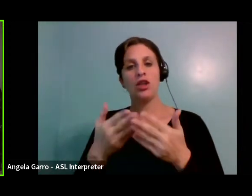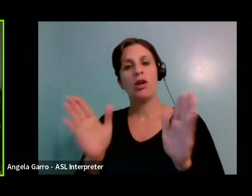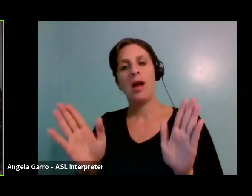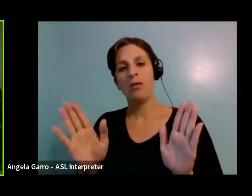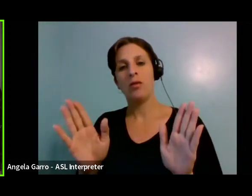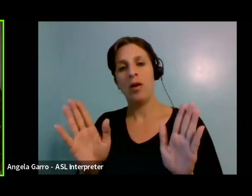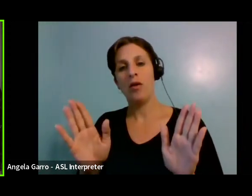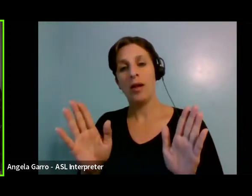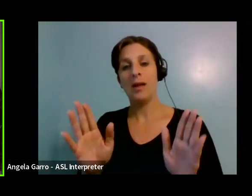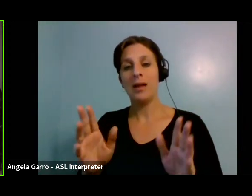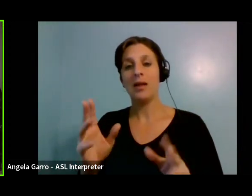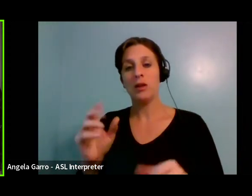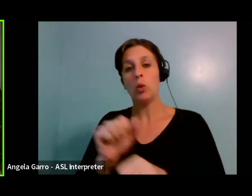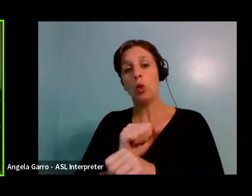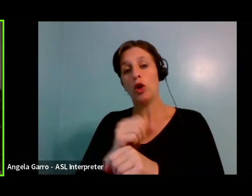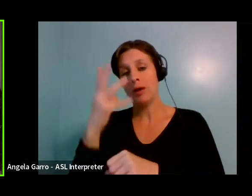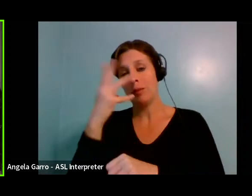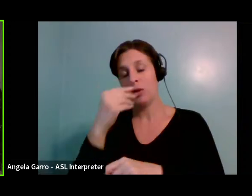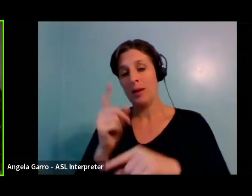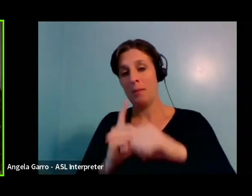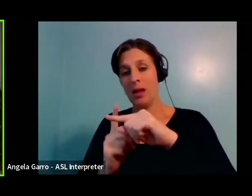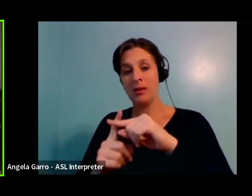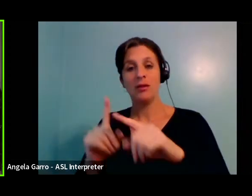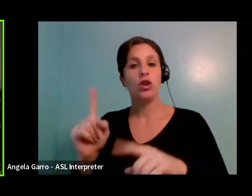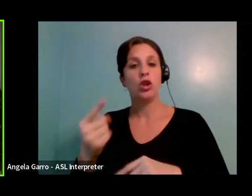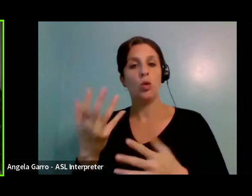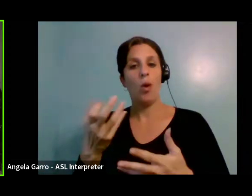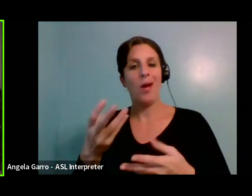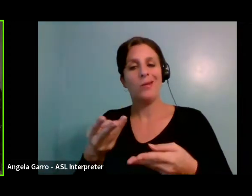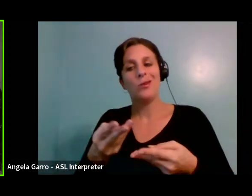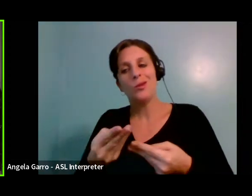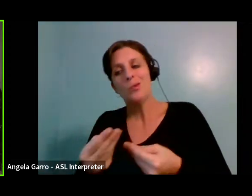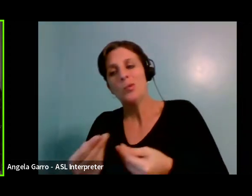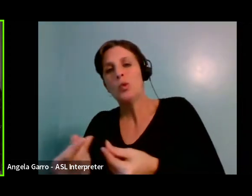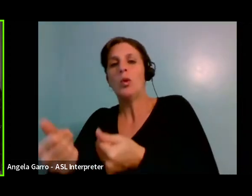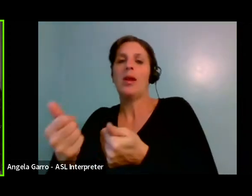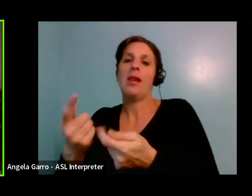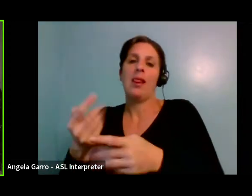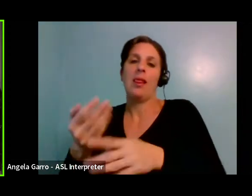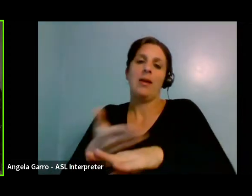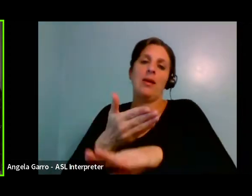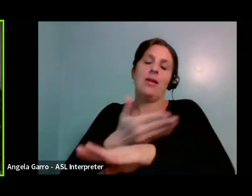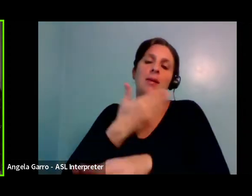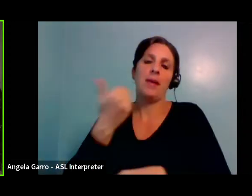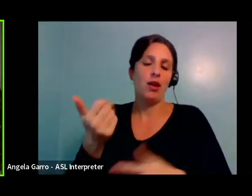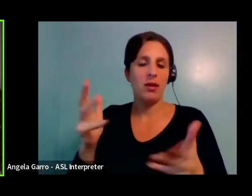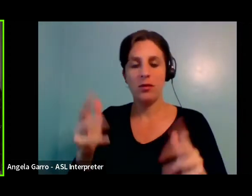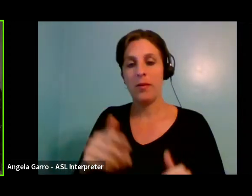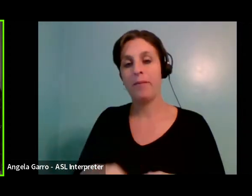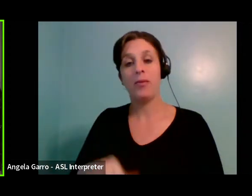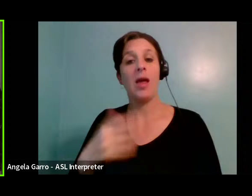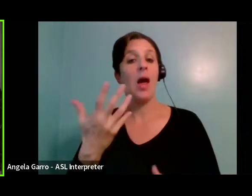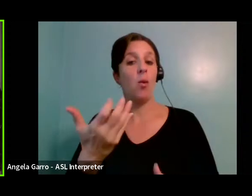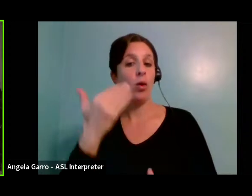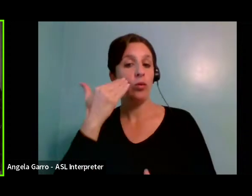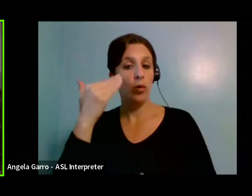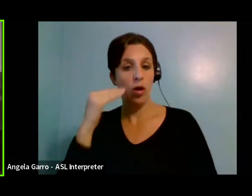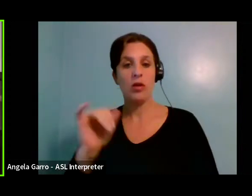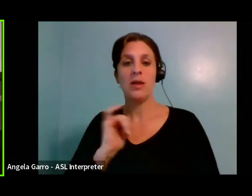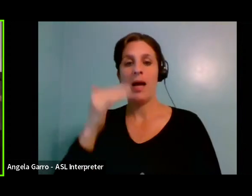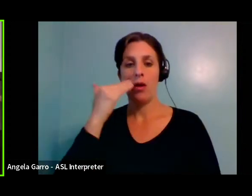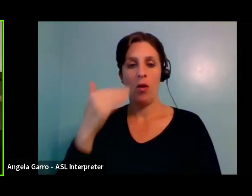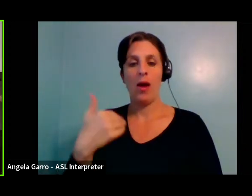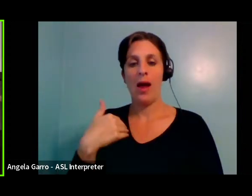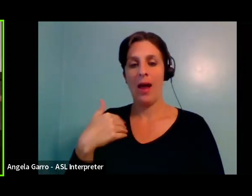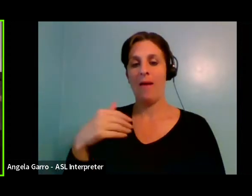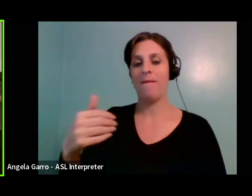overall working pretty positively, and just want to smooth things out a little bit better. Mm-hmm. I do want to acknowledge, and I know I have Ms.